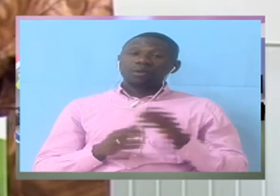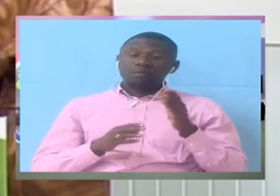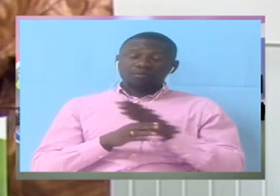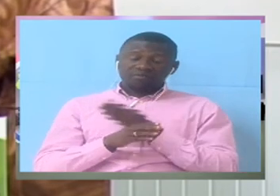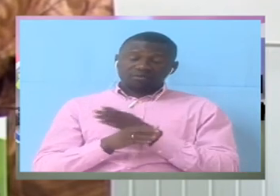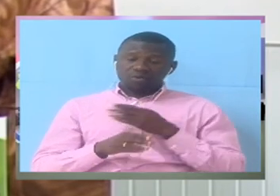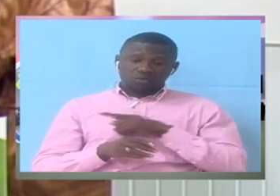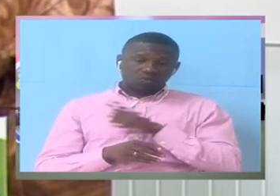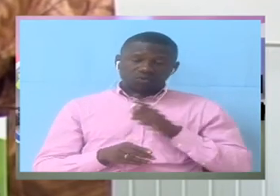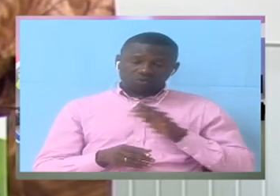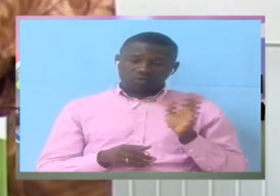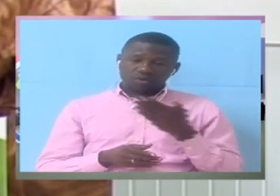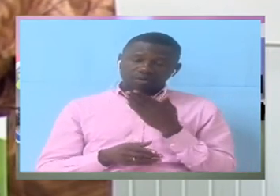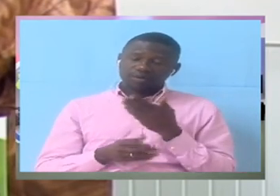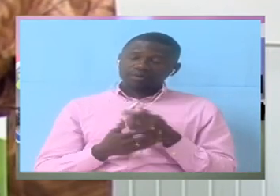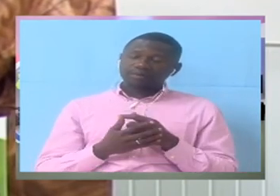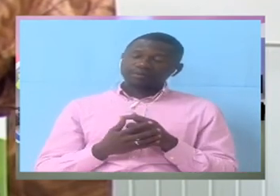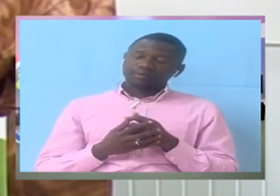Before we went,